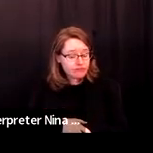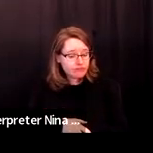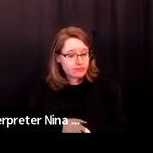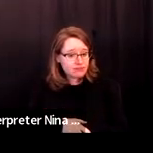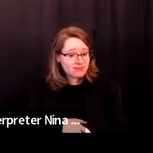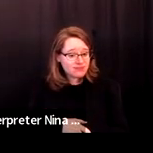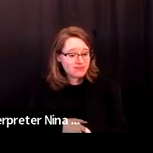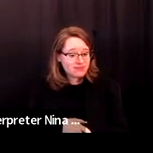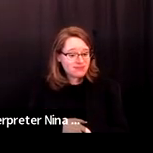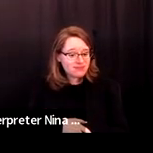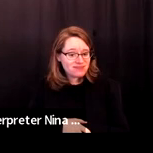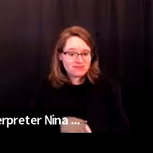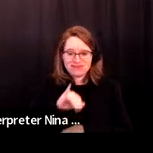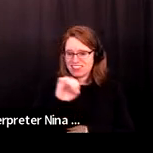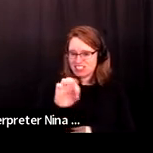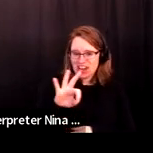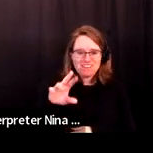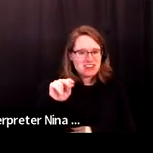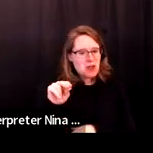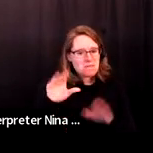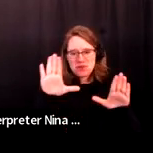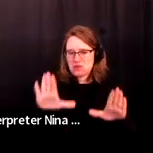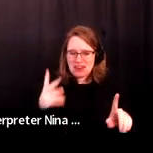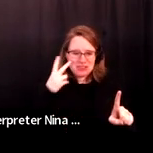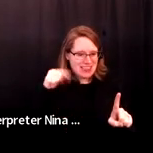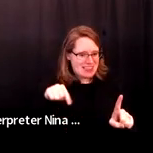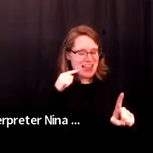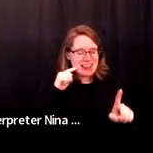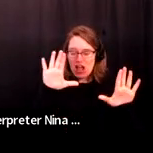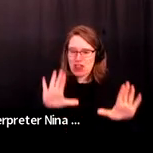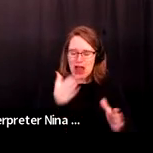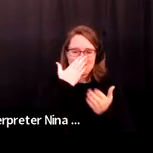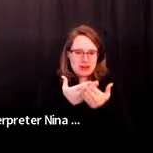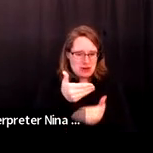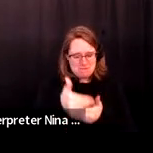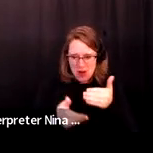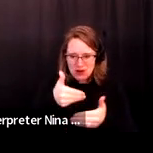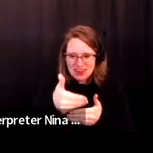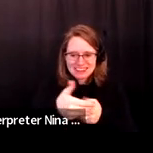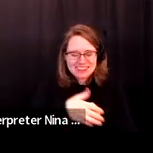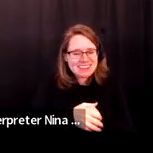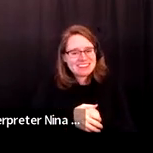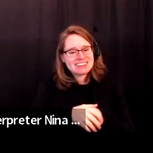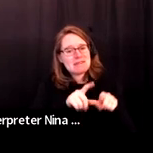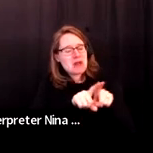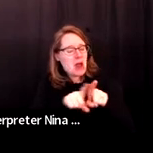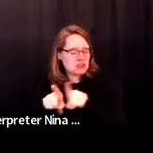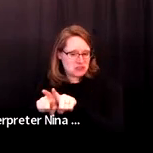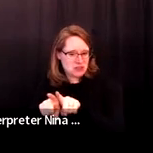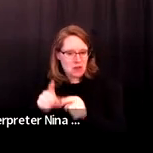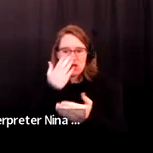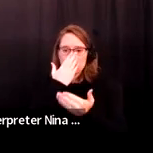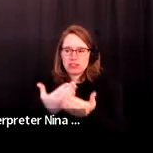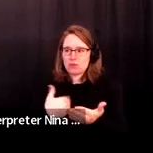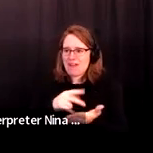No, it's great to see how much I feel we made a lot of progress already. Although it's also good to have a couple weeks to digest it